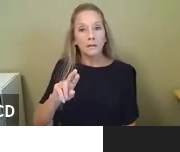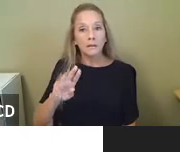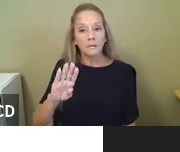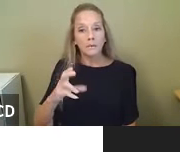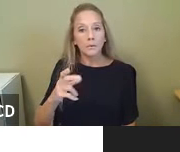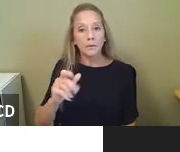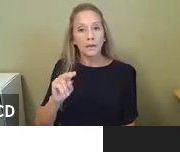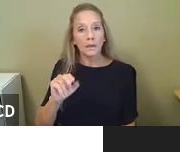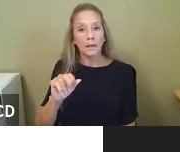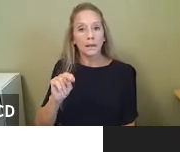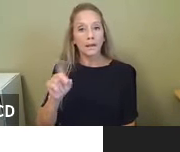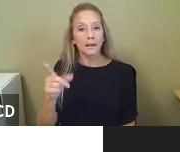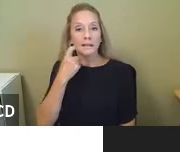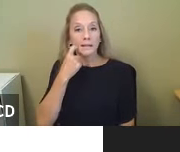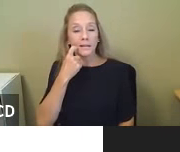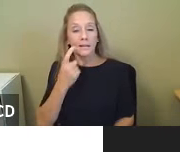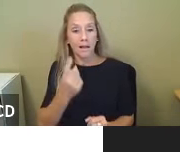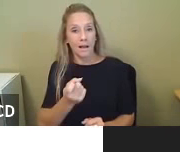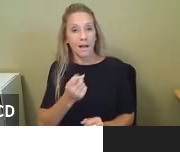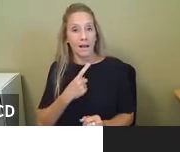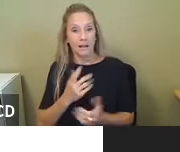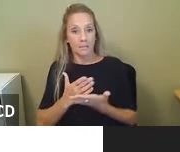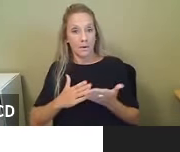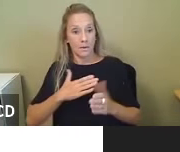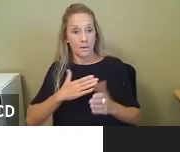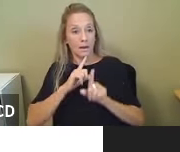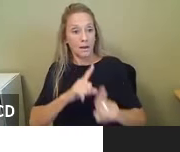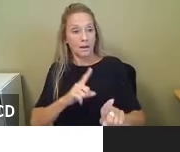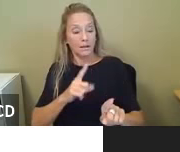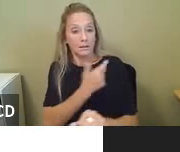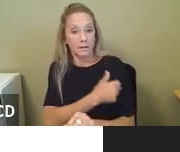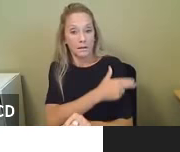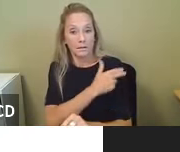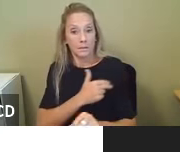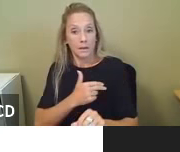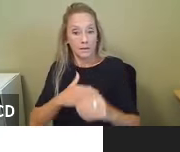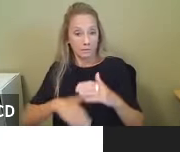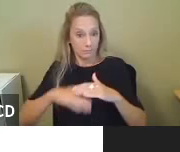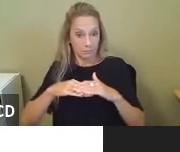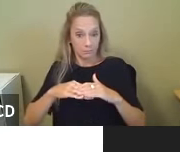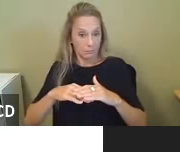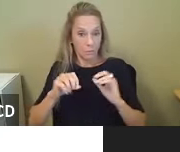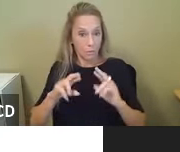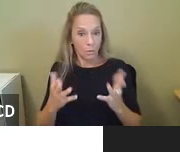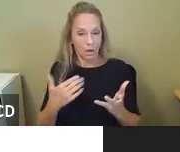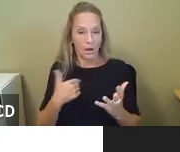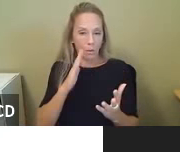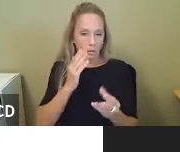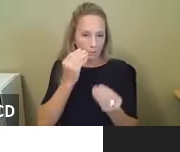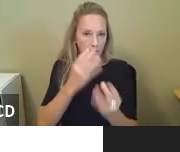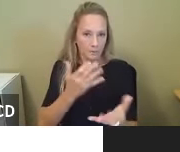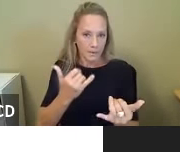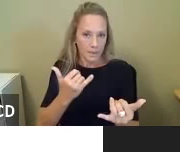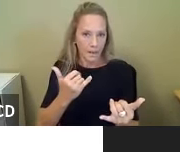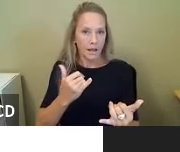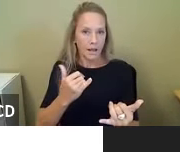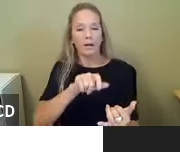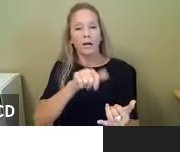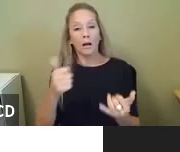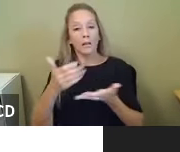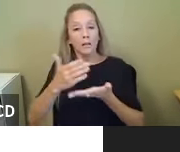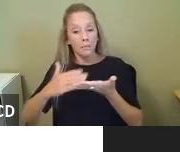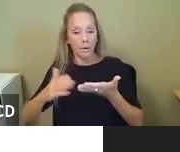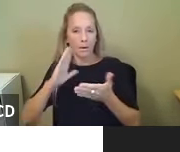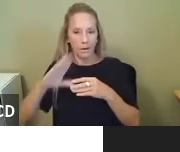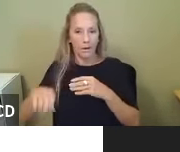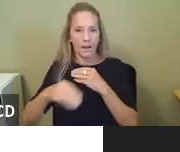of my answer to your question about the hospital capacity, I'll give now. And then I think the other part of it, there's a